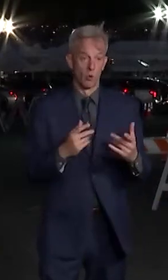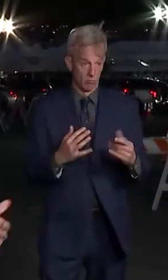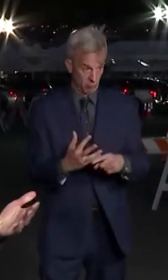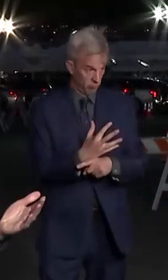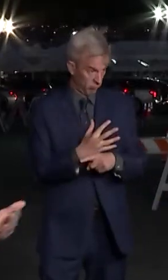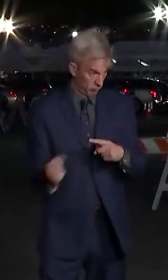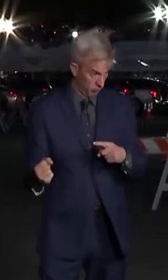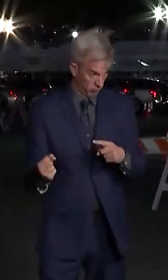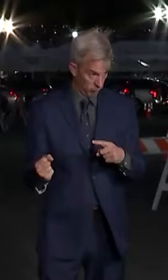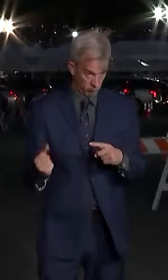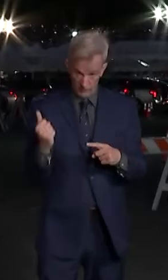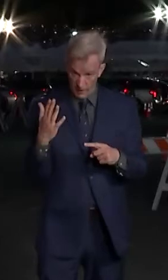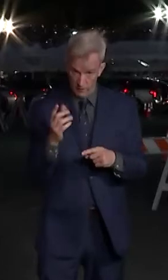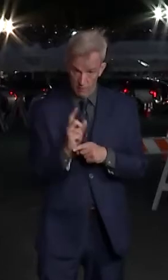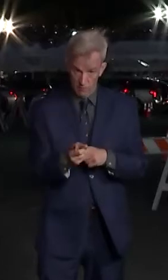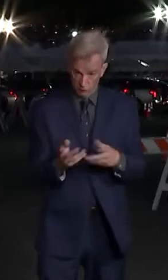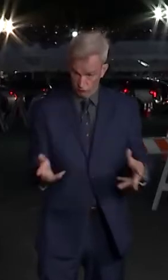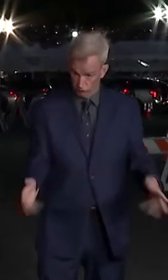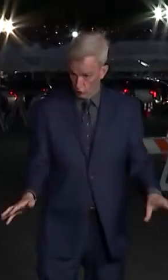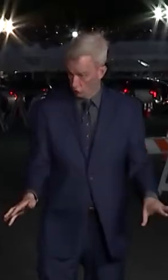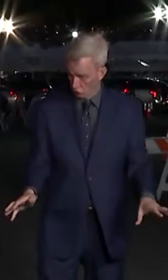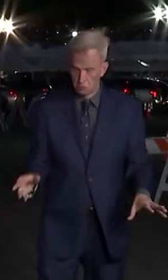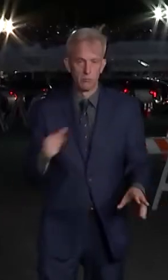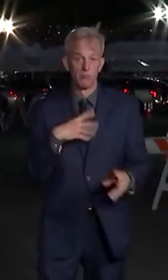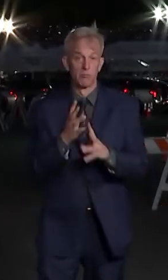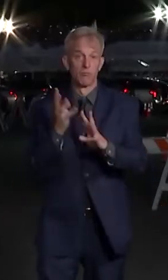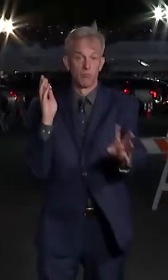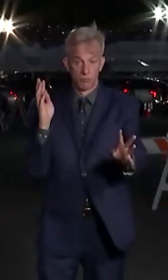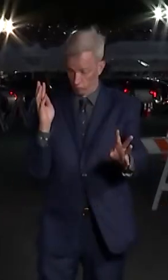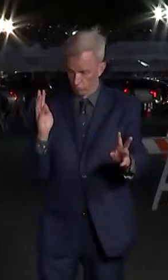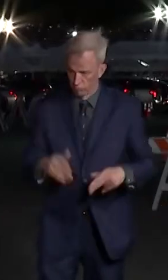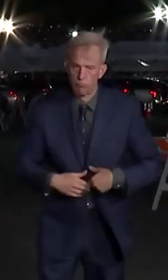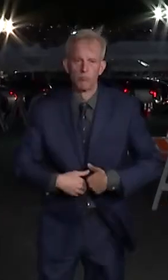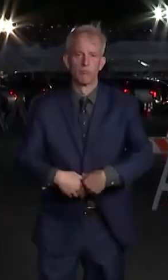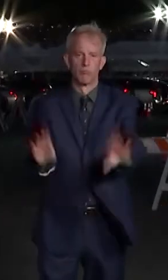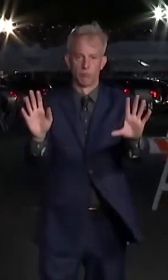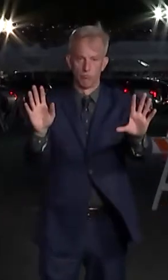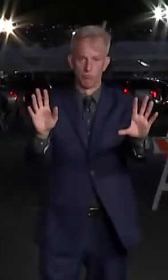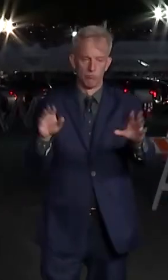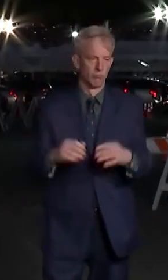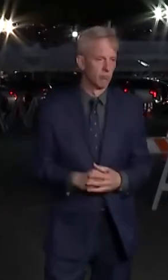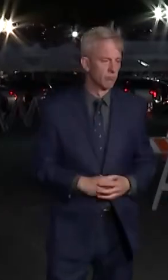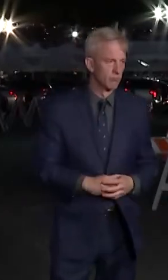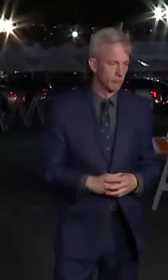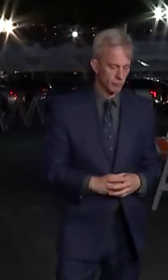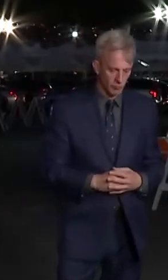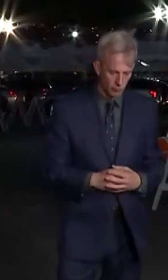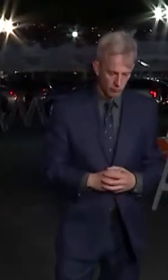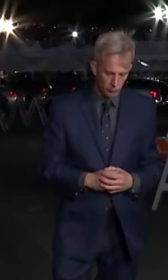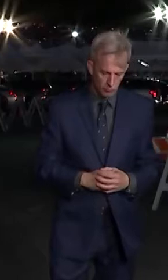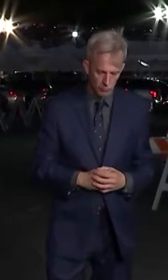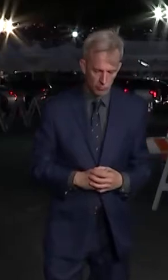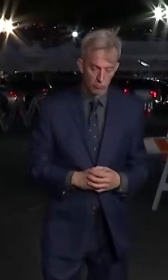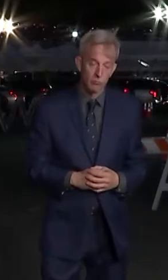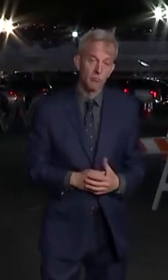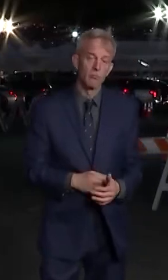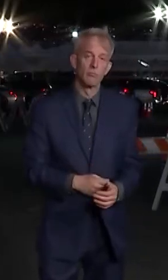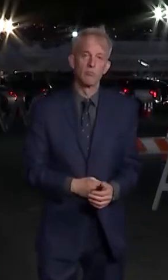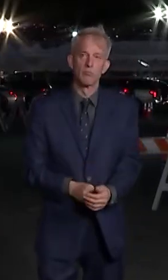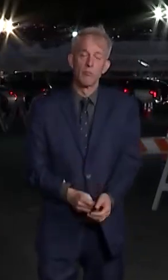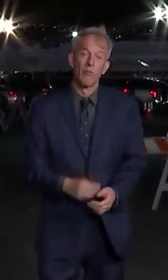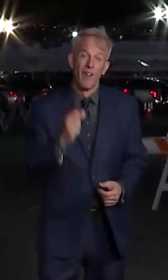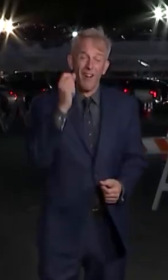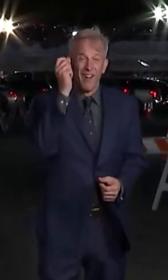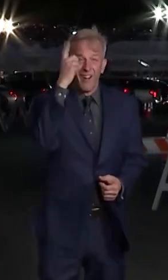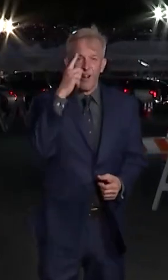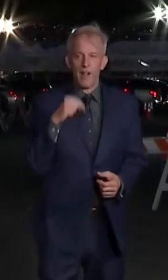entire row of cars is released to exit the test site, and you'll be on your way. Let me be clear. This is like driving a car at